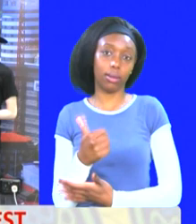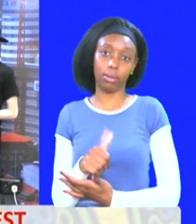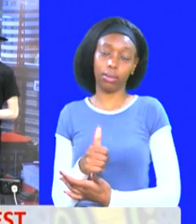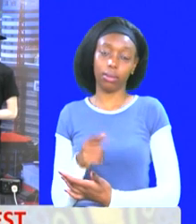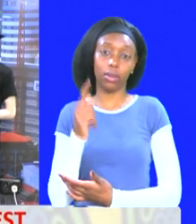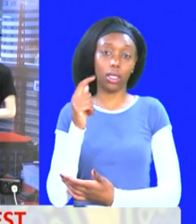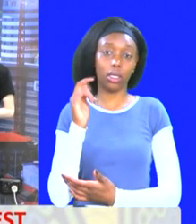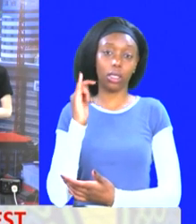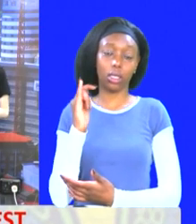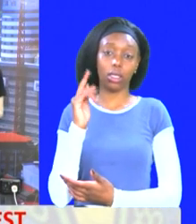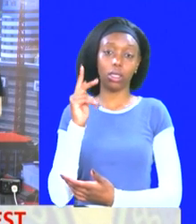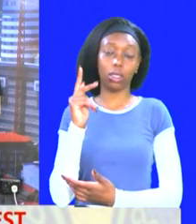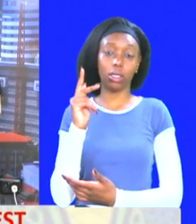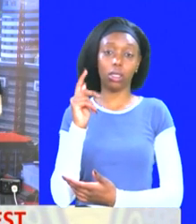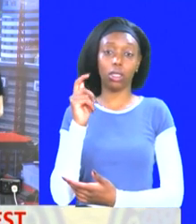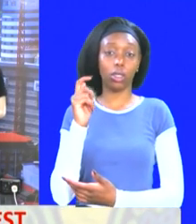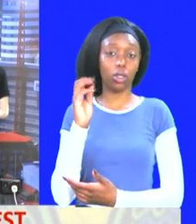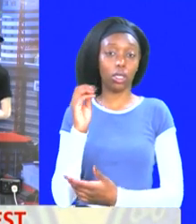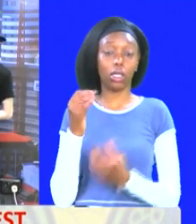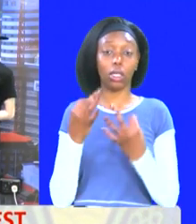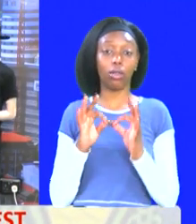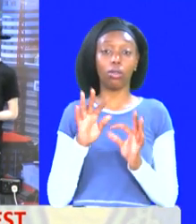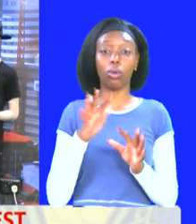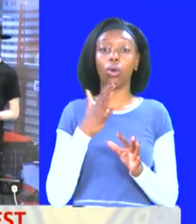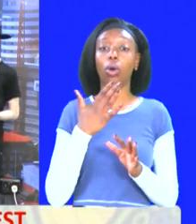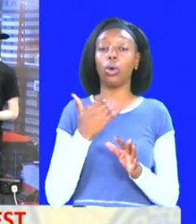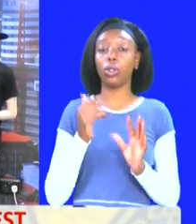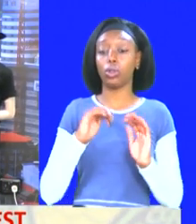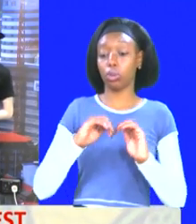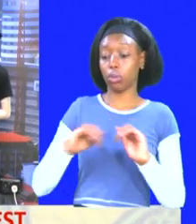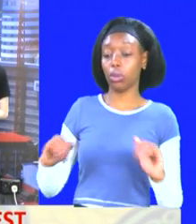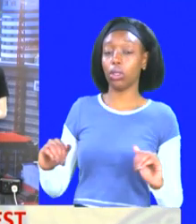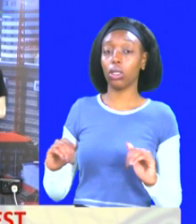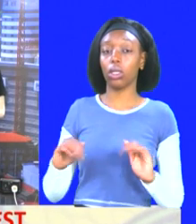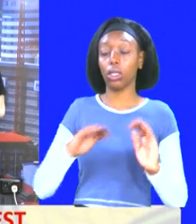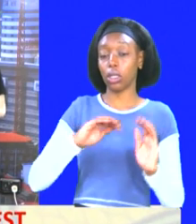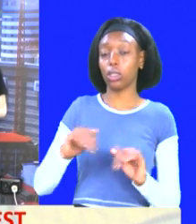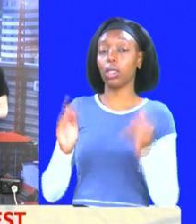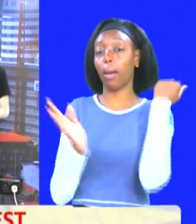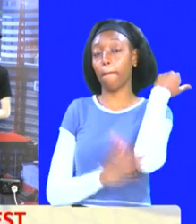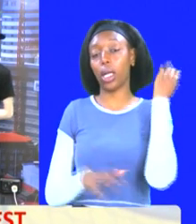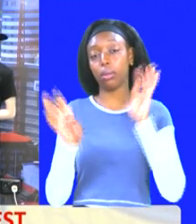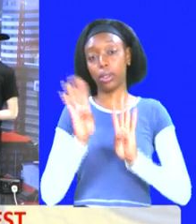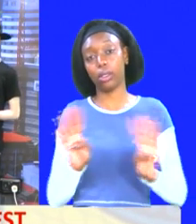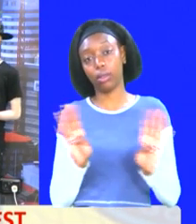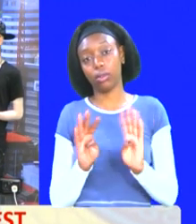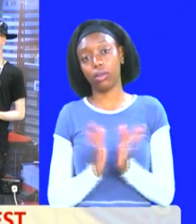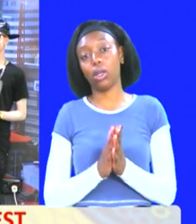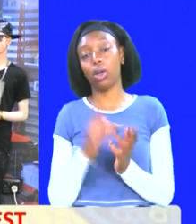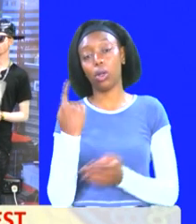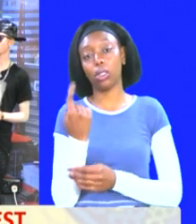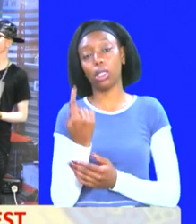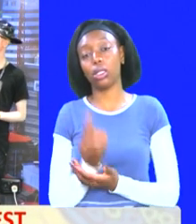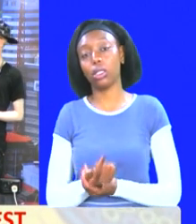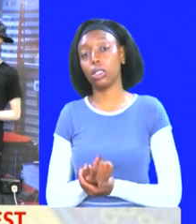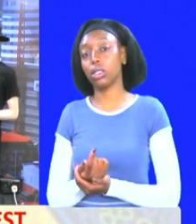TikTok itakubana ban tu zile vitu zenye hazitusaidi. Ukweli. I really agree on that note. I really, really agree on that note. Kwa sababu